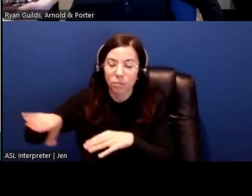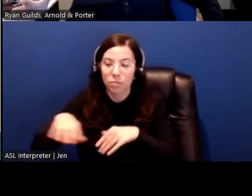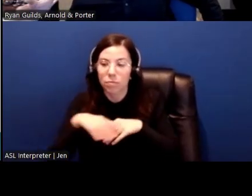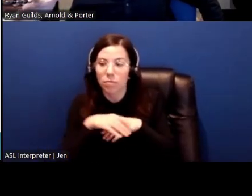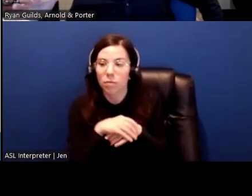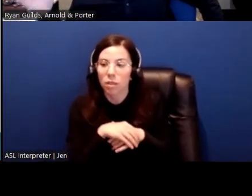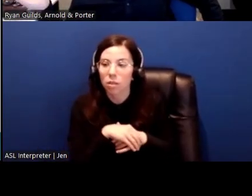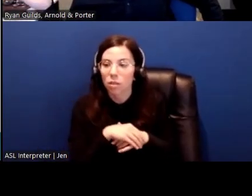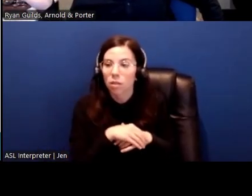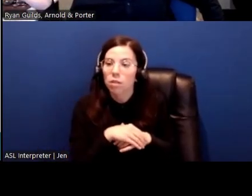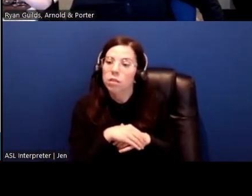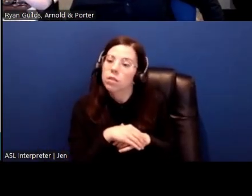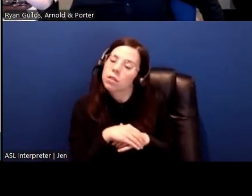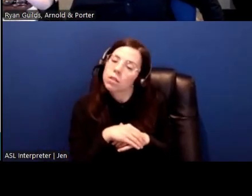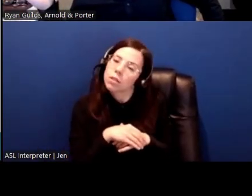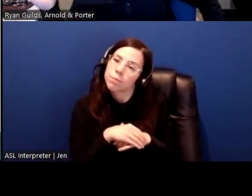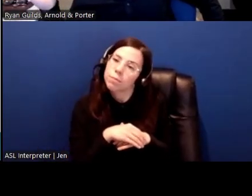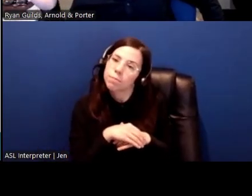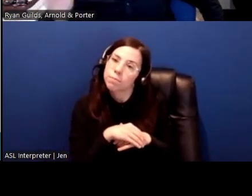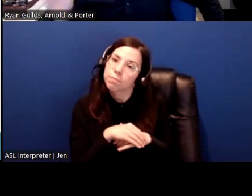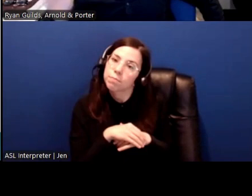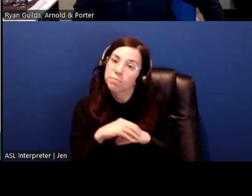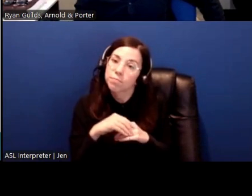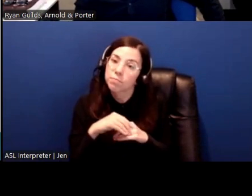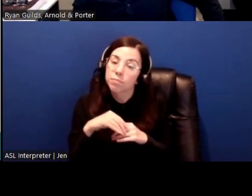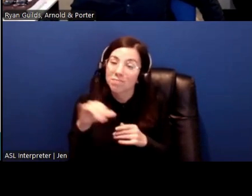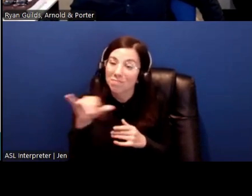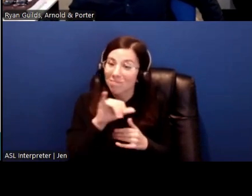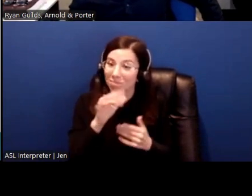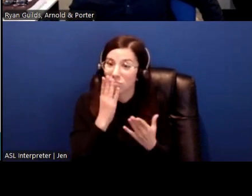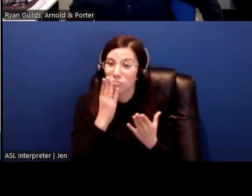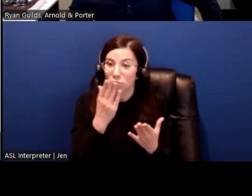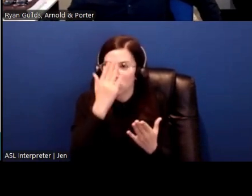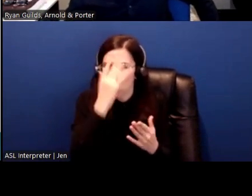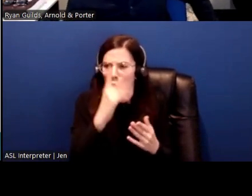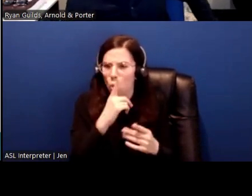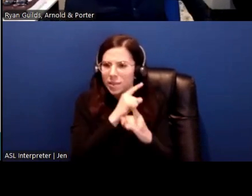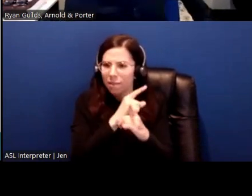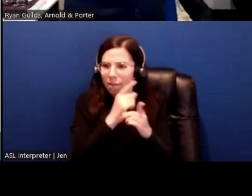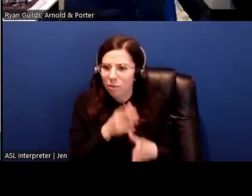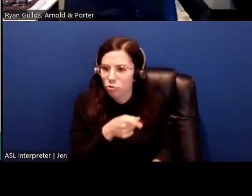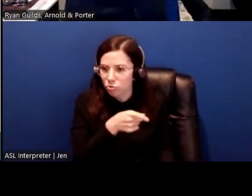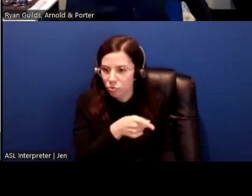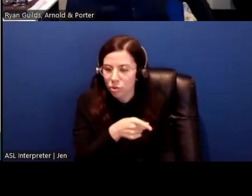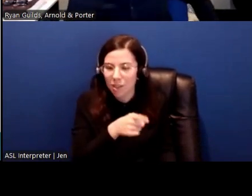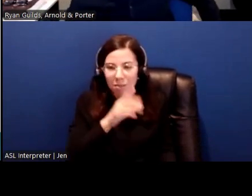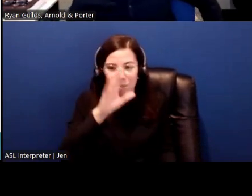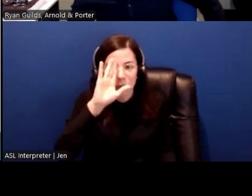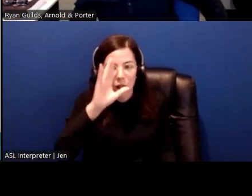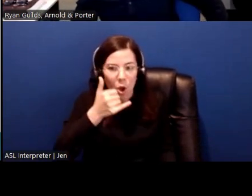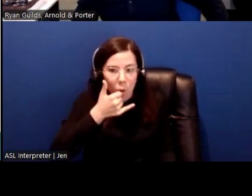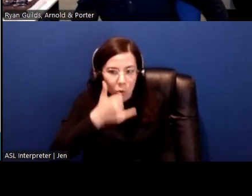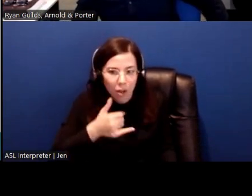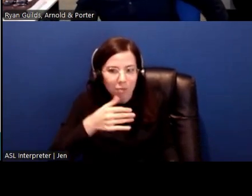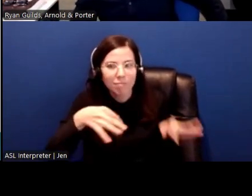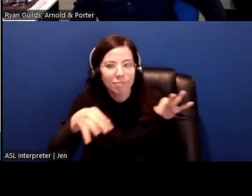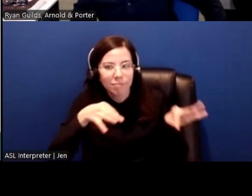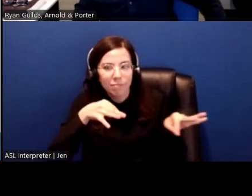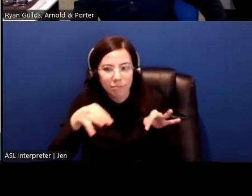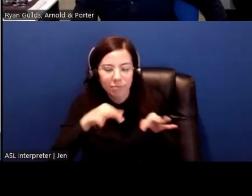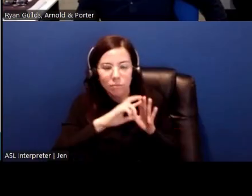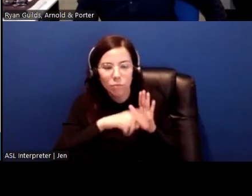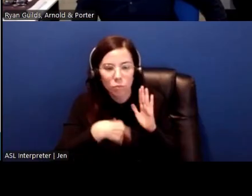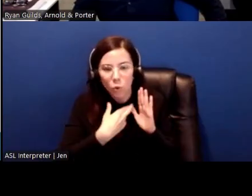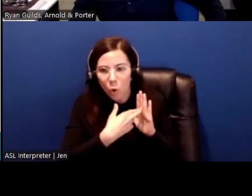the prosecutors, I recommend getting to know the defense counsel, calling the defense counsel and introducing yourself, explaining their